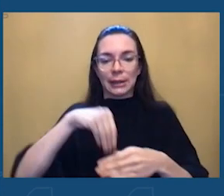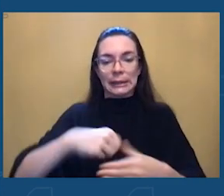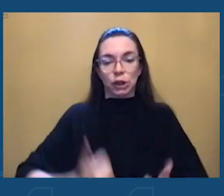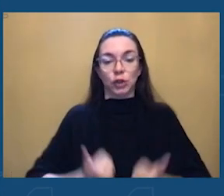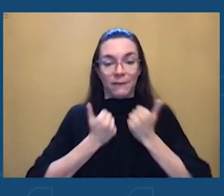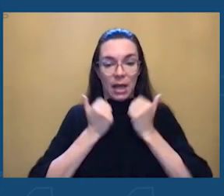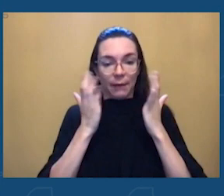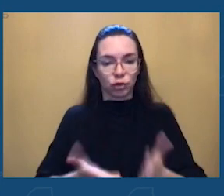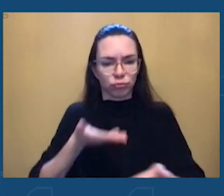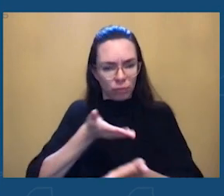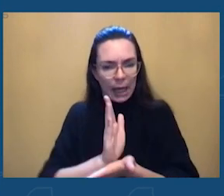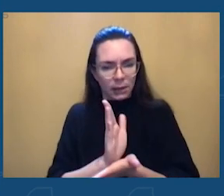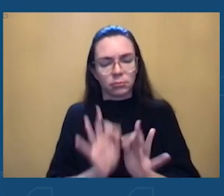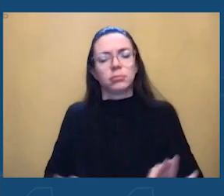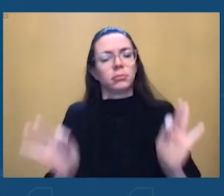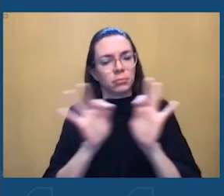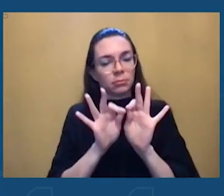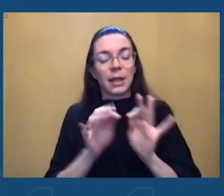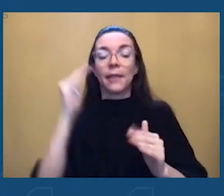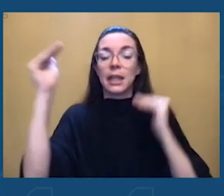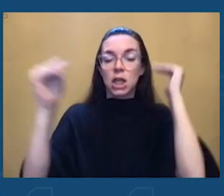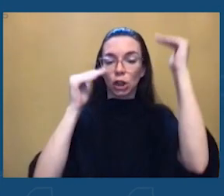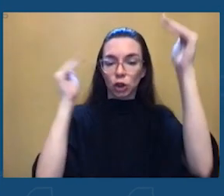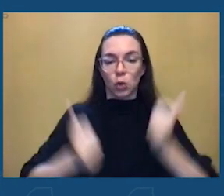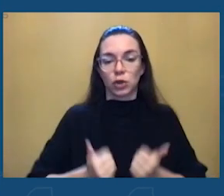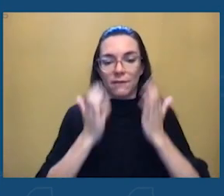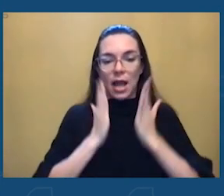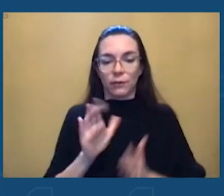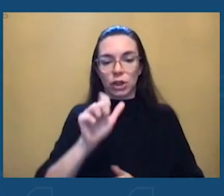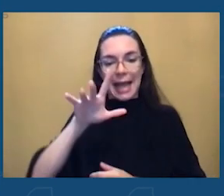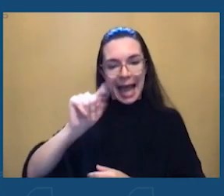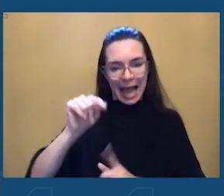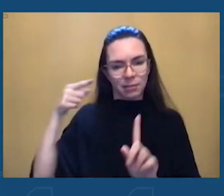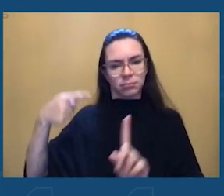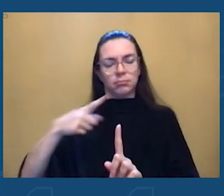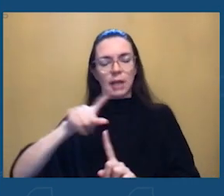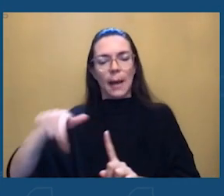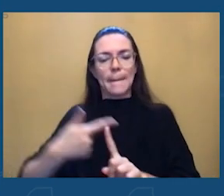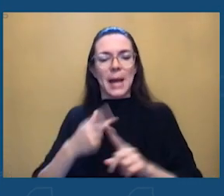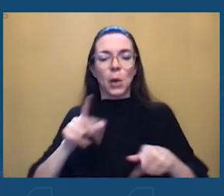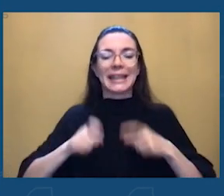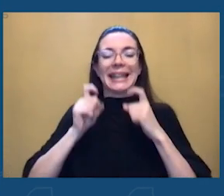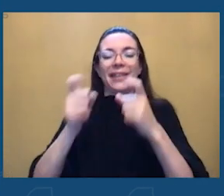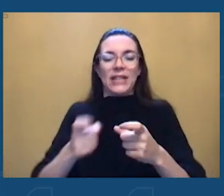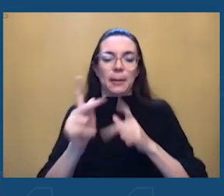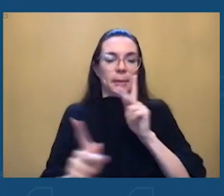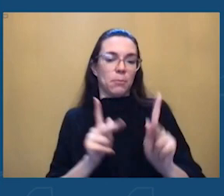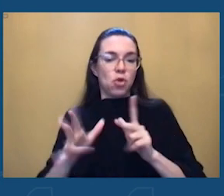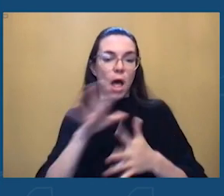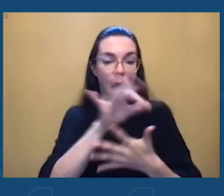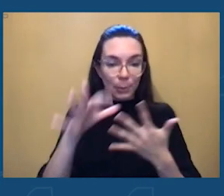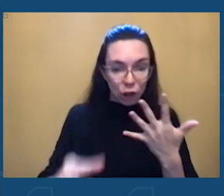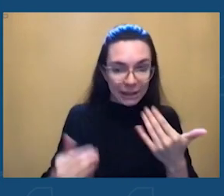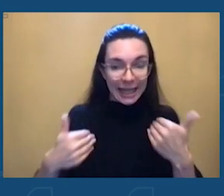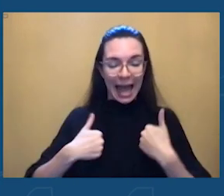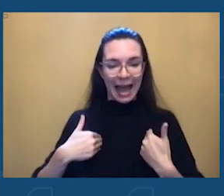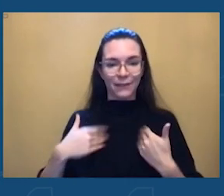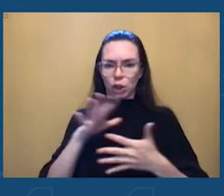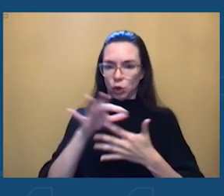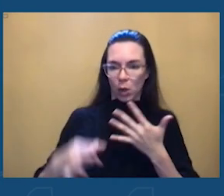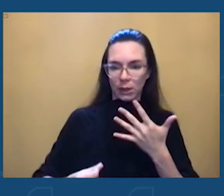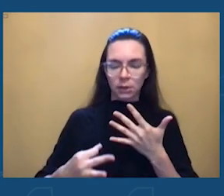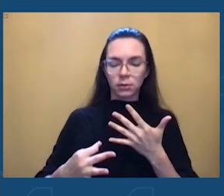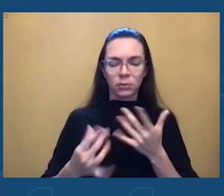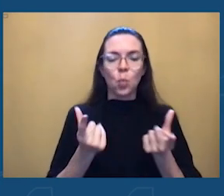The Adult Survivors Act is about giving people options. It is about having a choice about what you do with what happened to